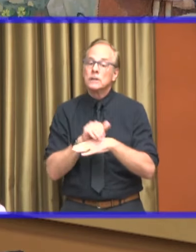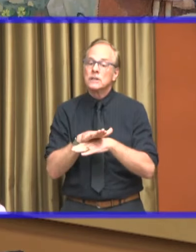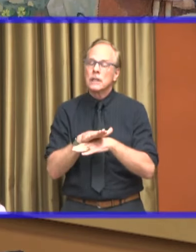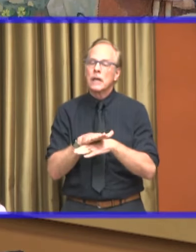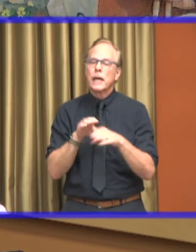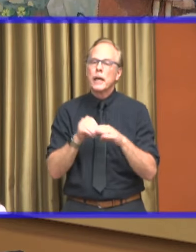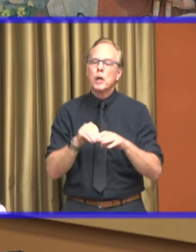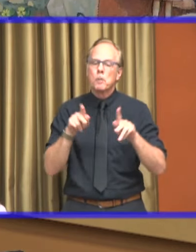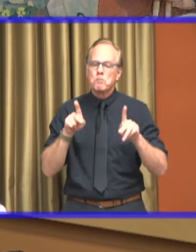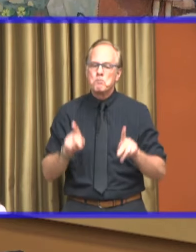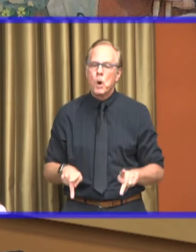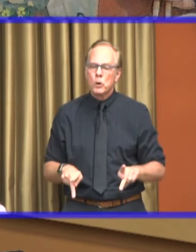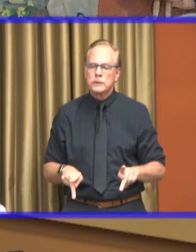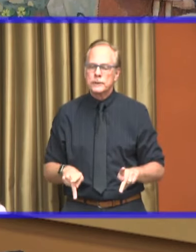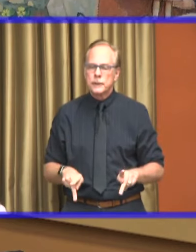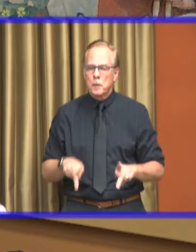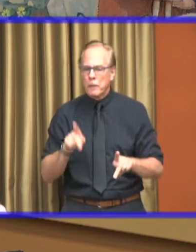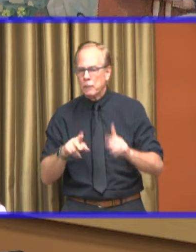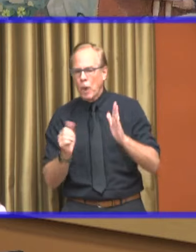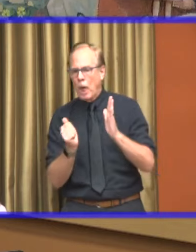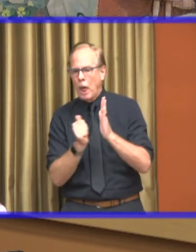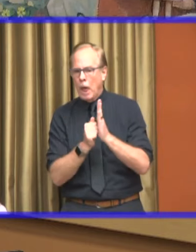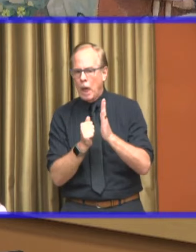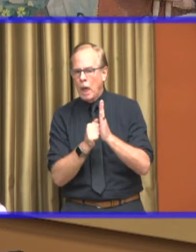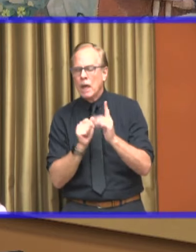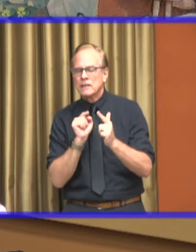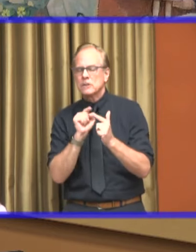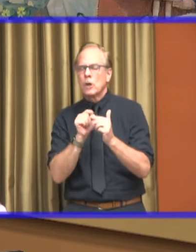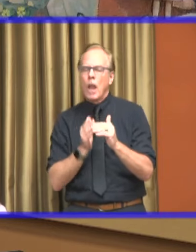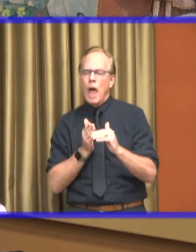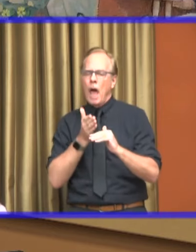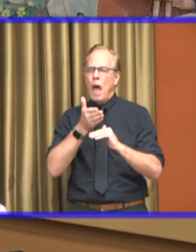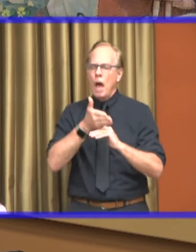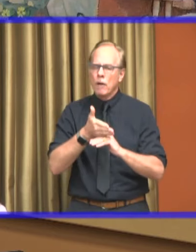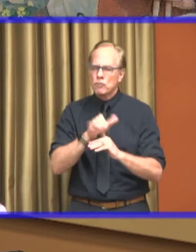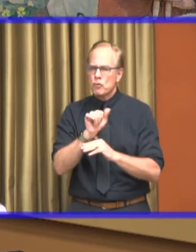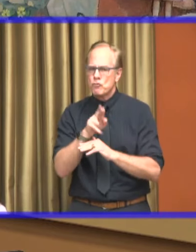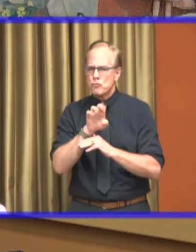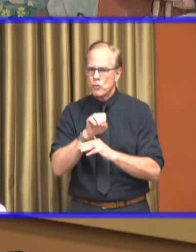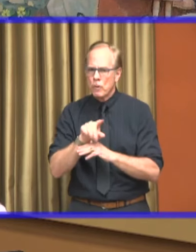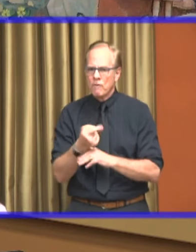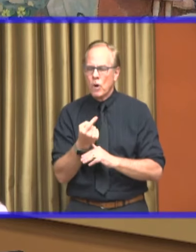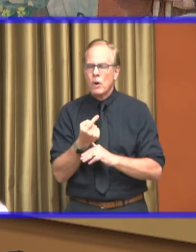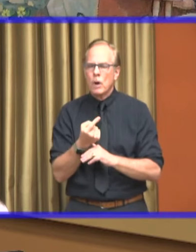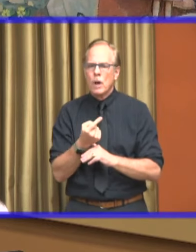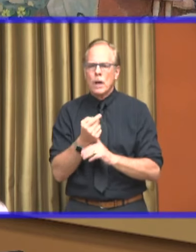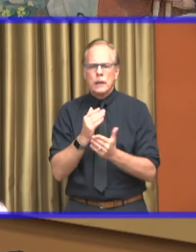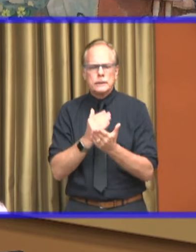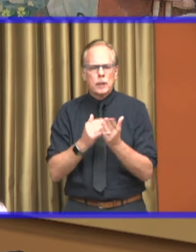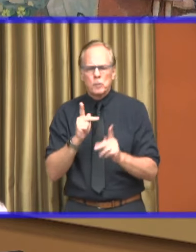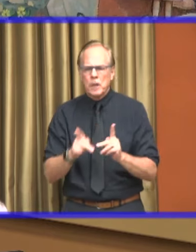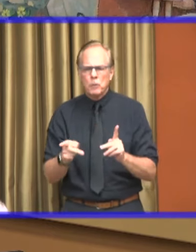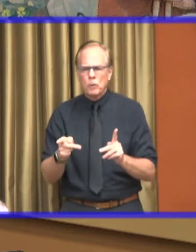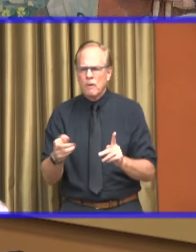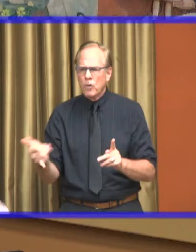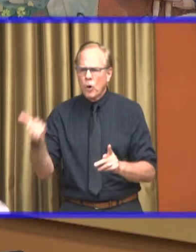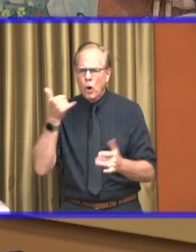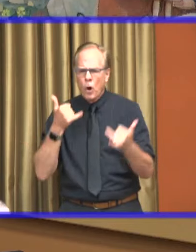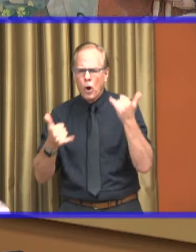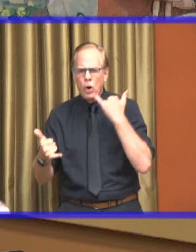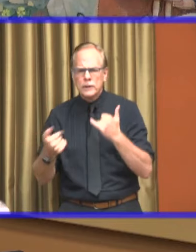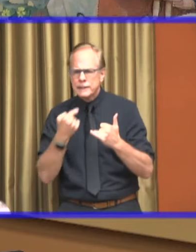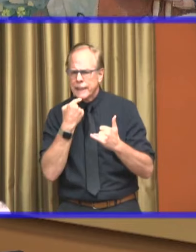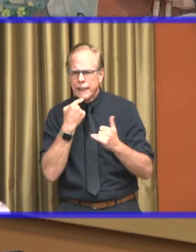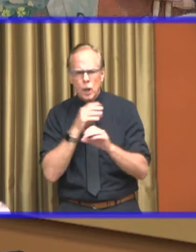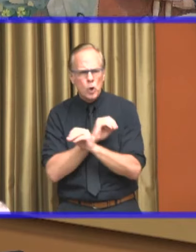in-person enumerators until sometime after June 1st. Folks have also called and said, nobody's knocked on my door. There's a reason